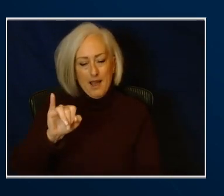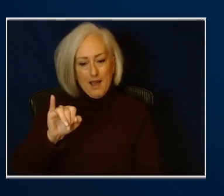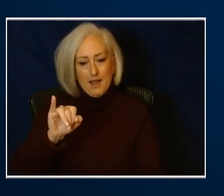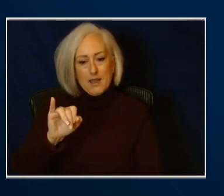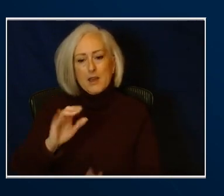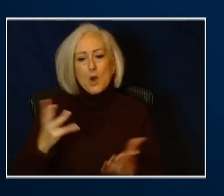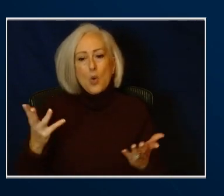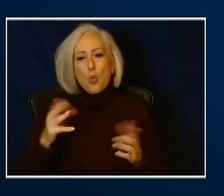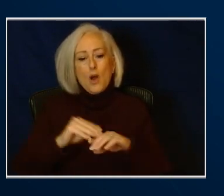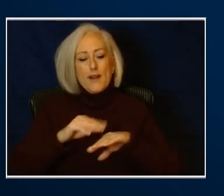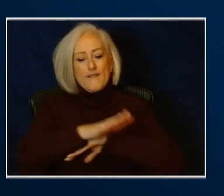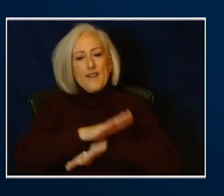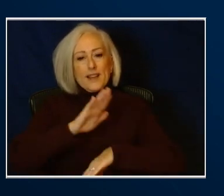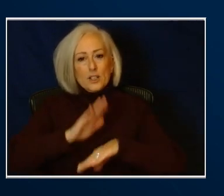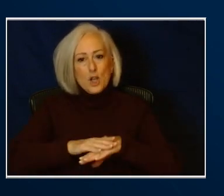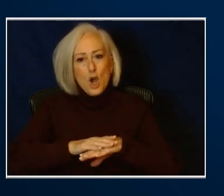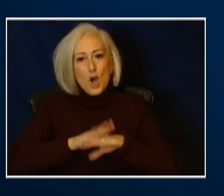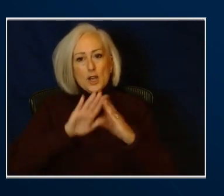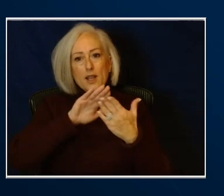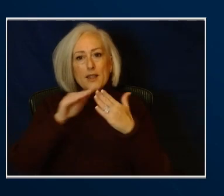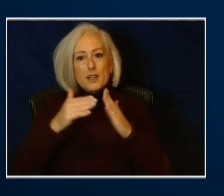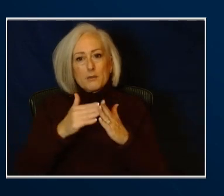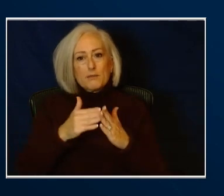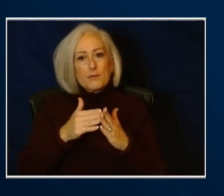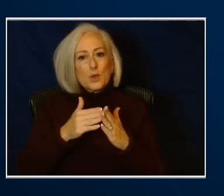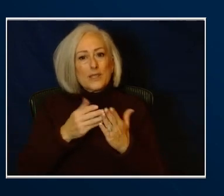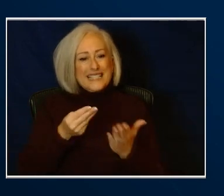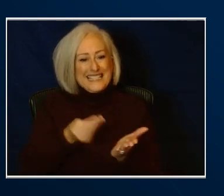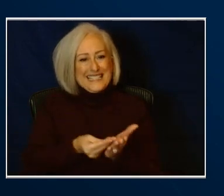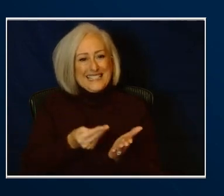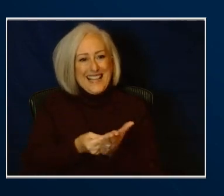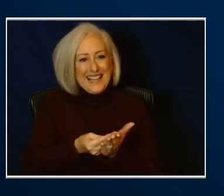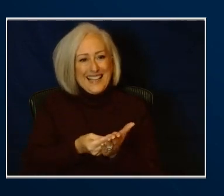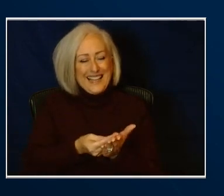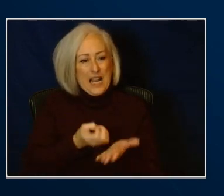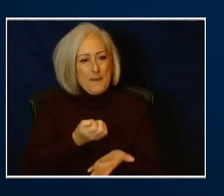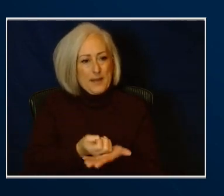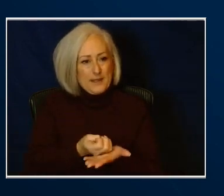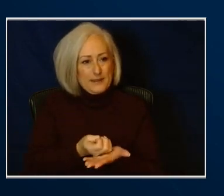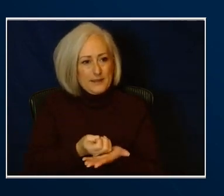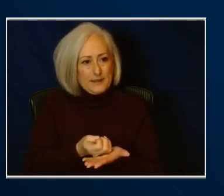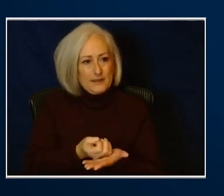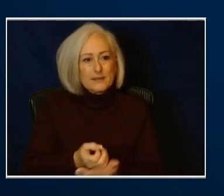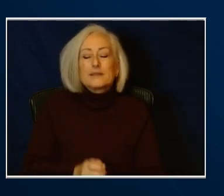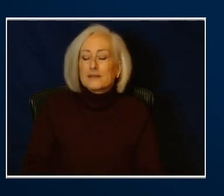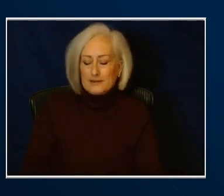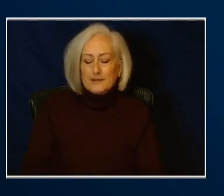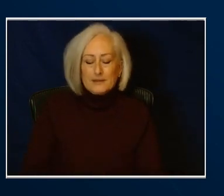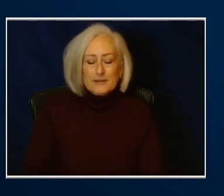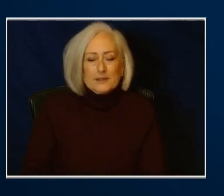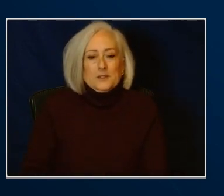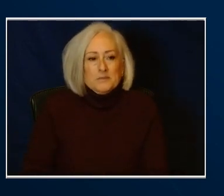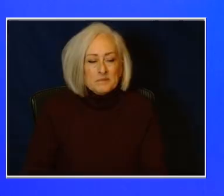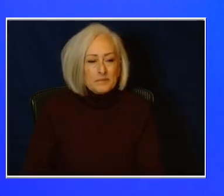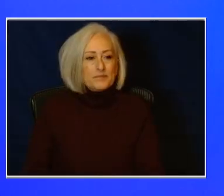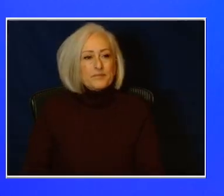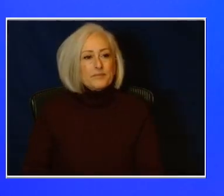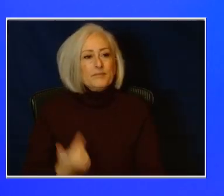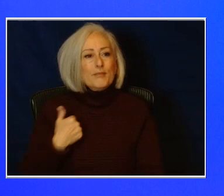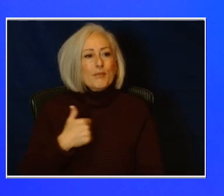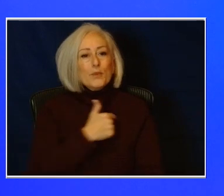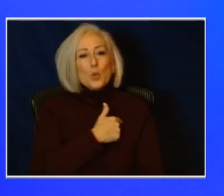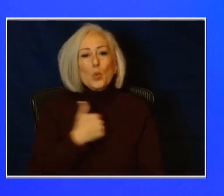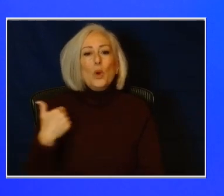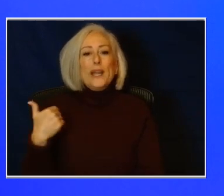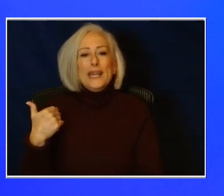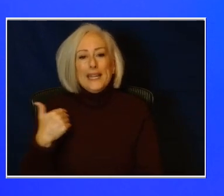has on the metro's economy? We do, actually. Sure. We think. Yeah. So we have been